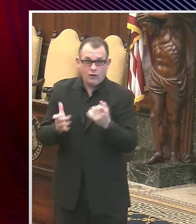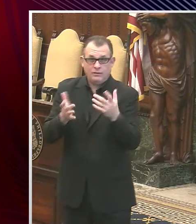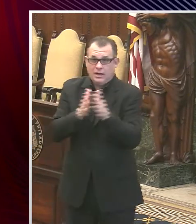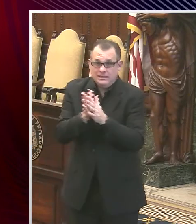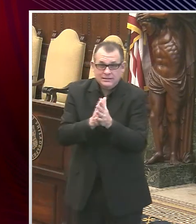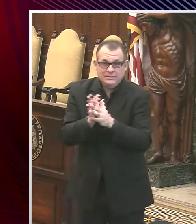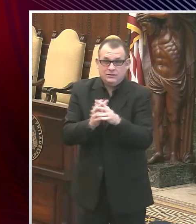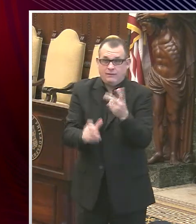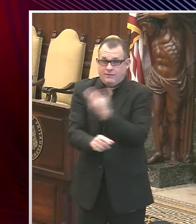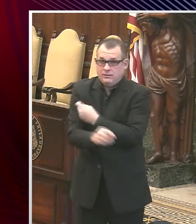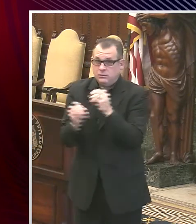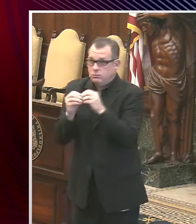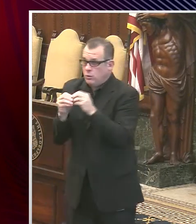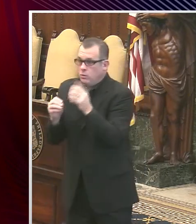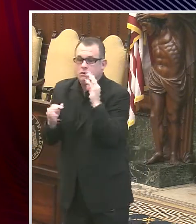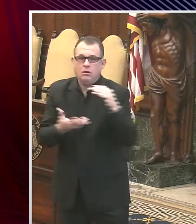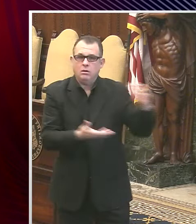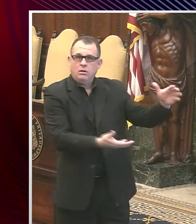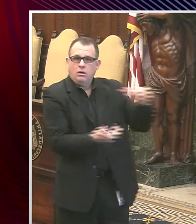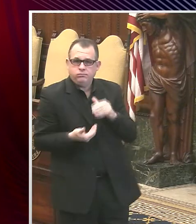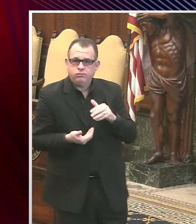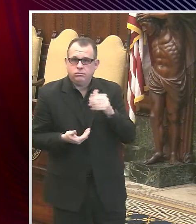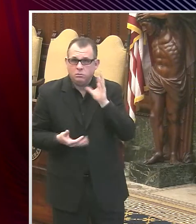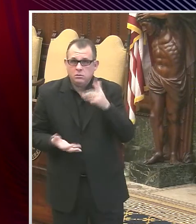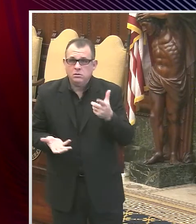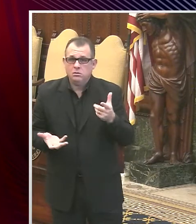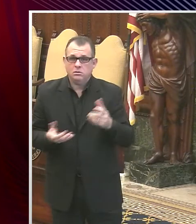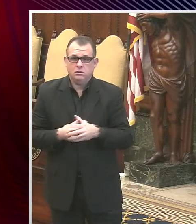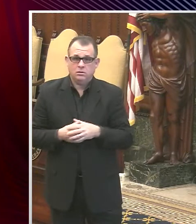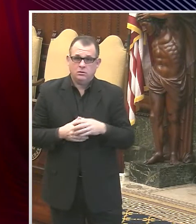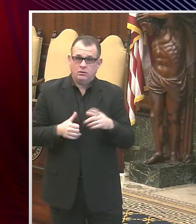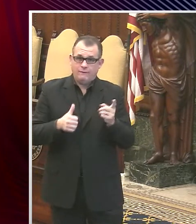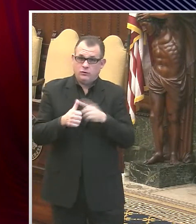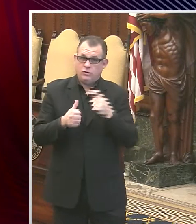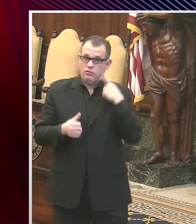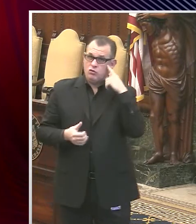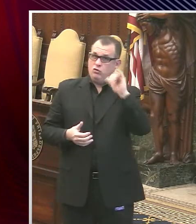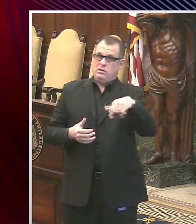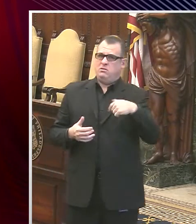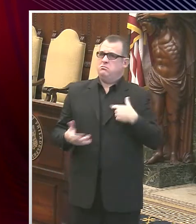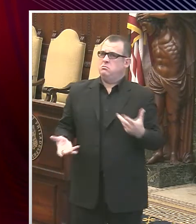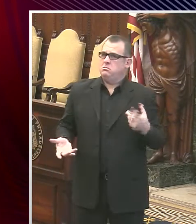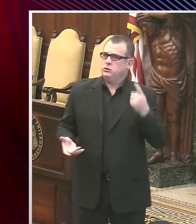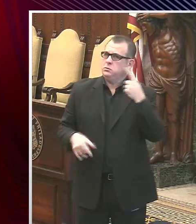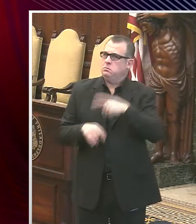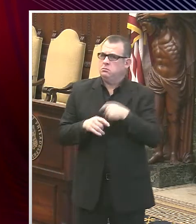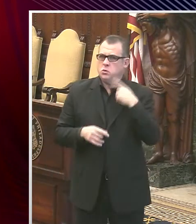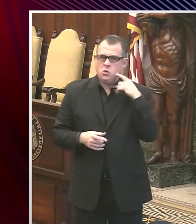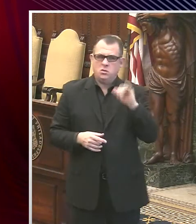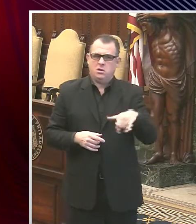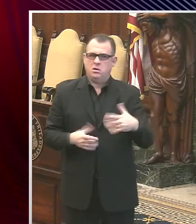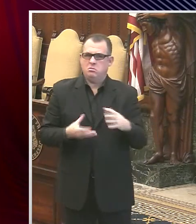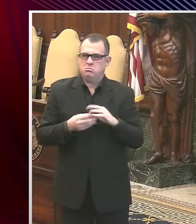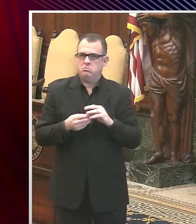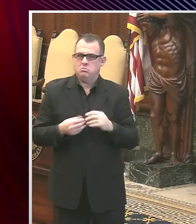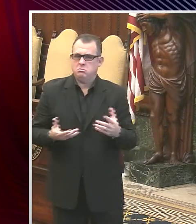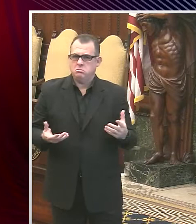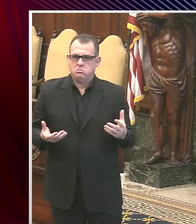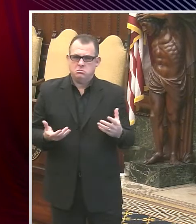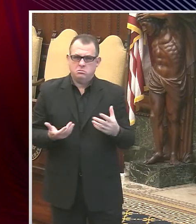to be an incentive? The more shots you give, the more shots you'll get. This is the first I'm hearing about that. In the past, they've simply said you're going to